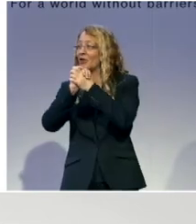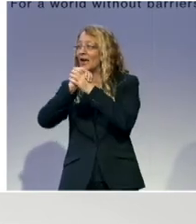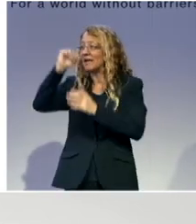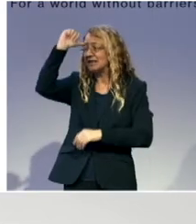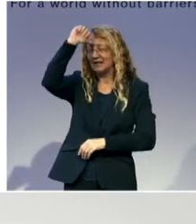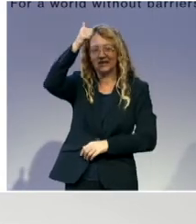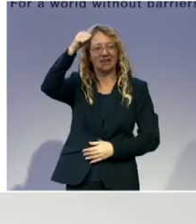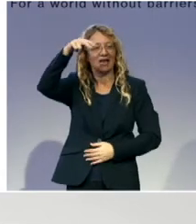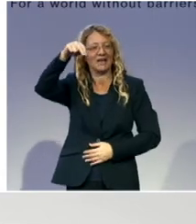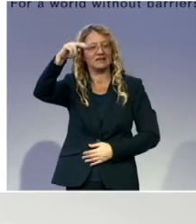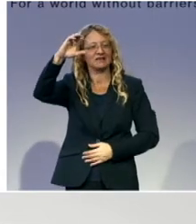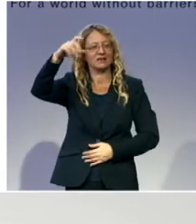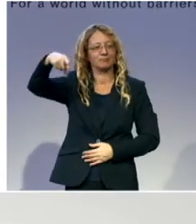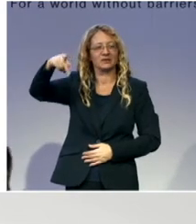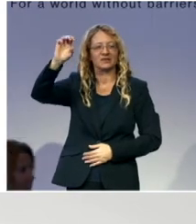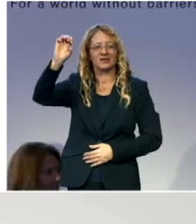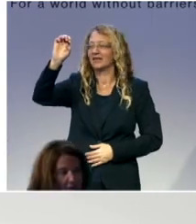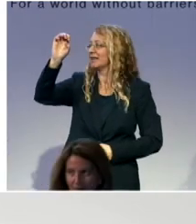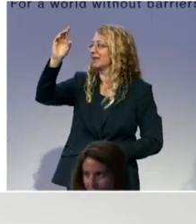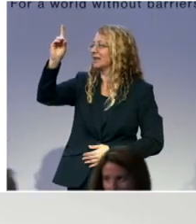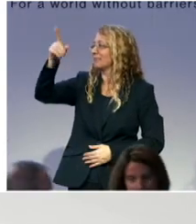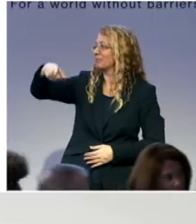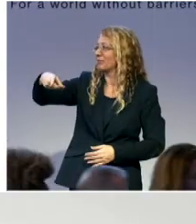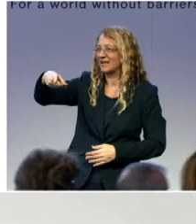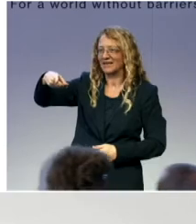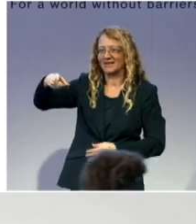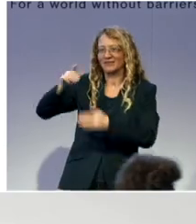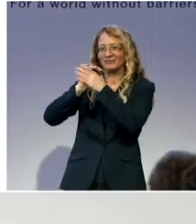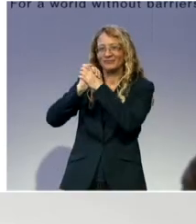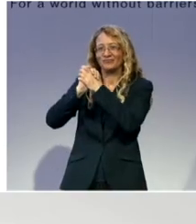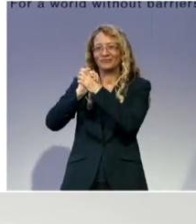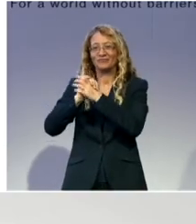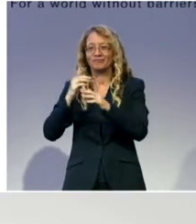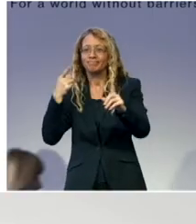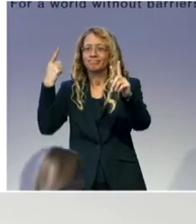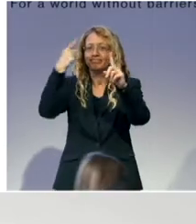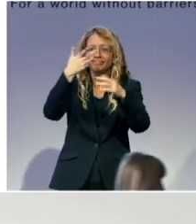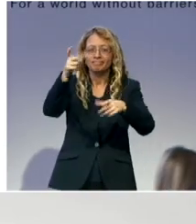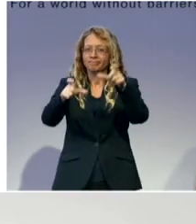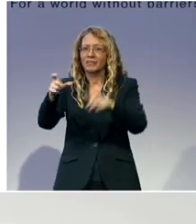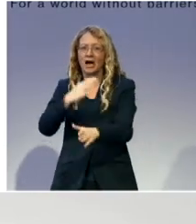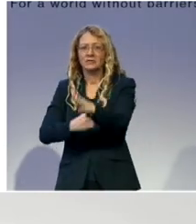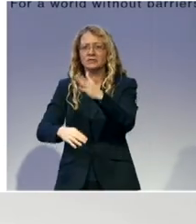Congratulations to the National Centre for Promotion of Employment for Disabled People and Mphasis from India.